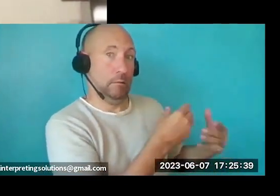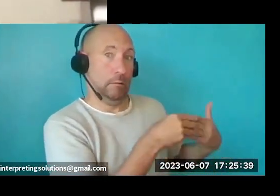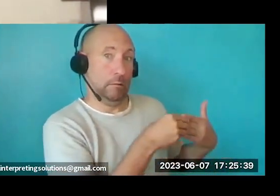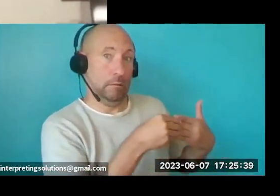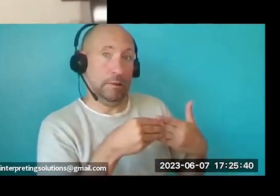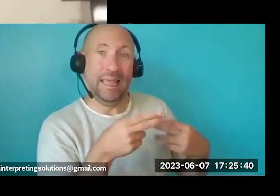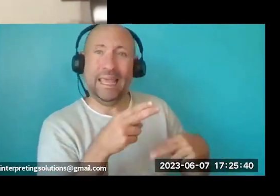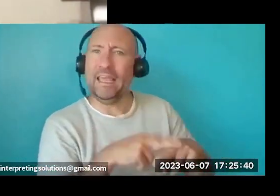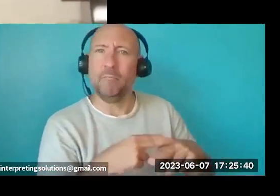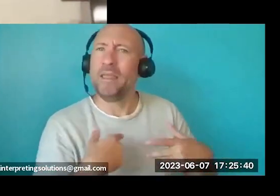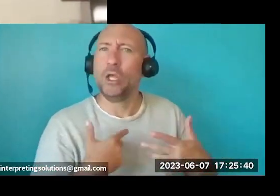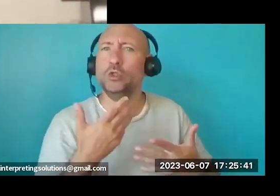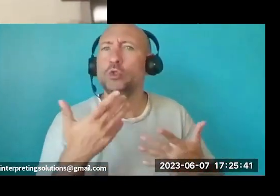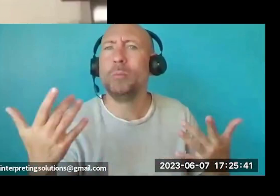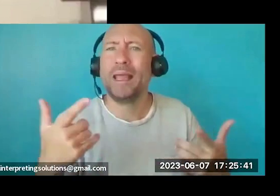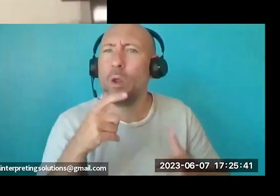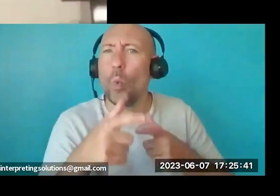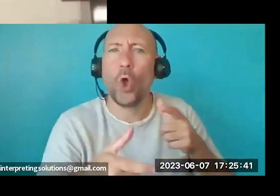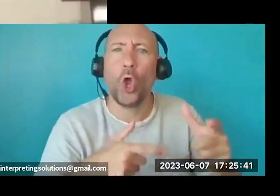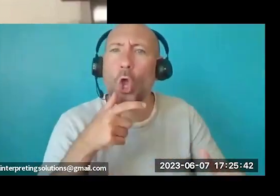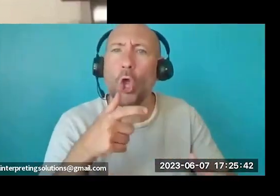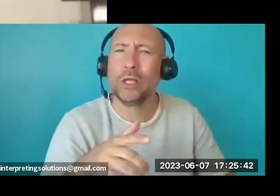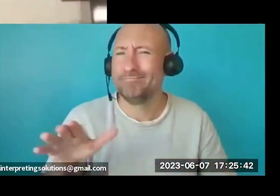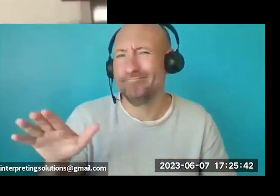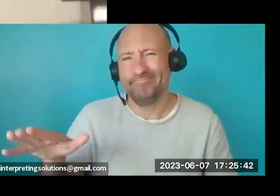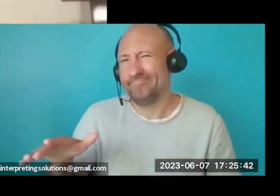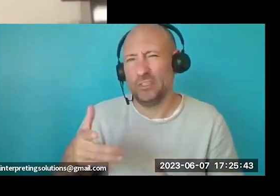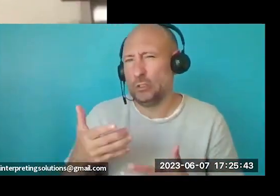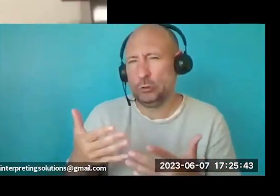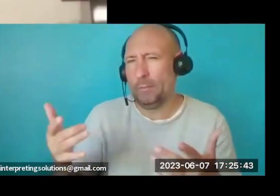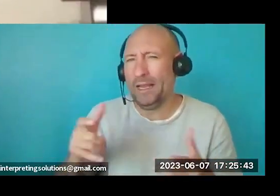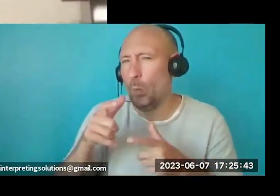words in, because you see,